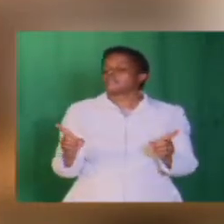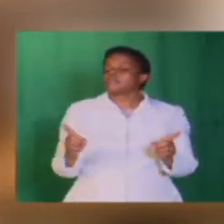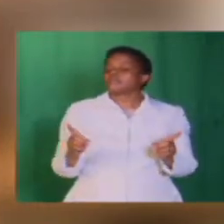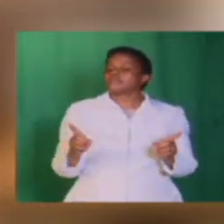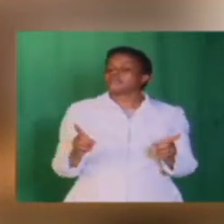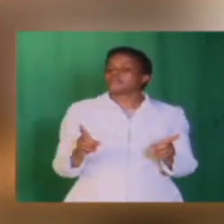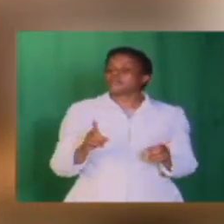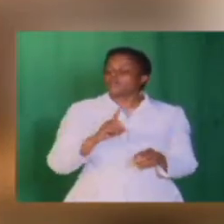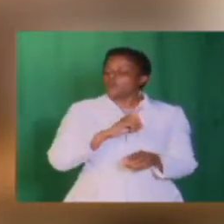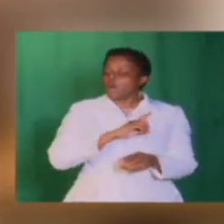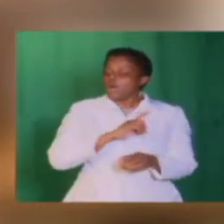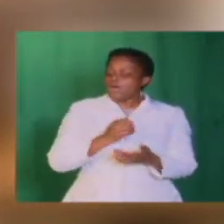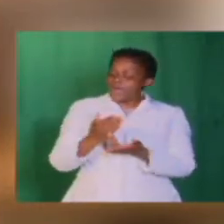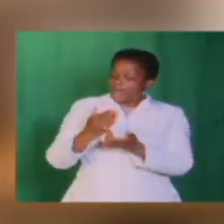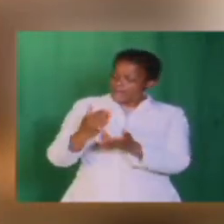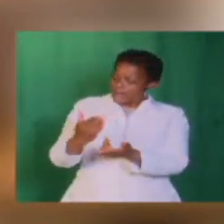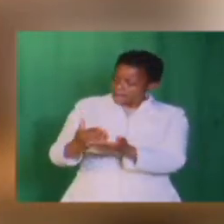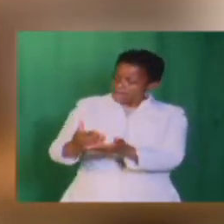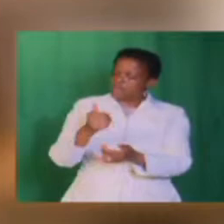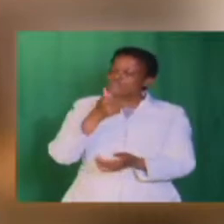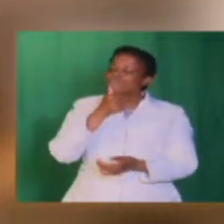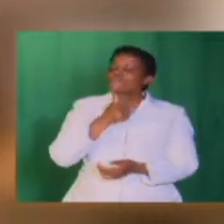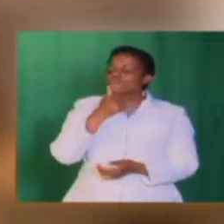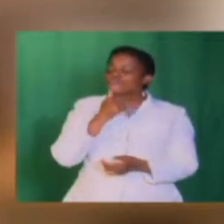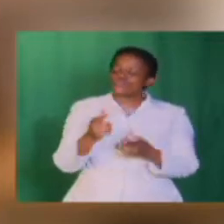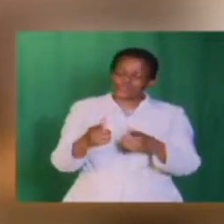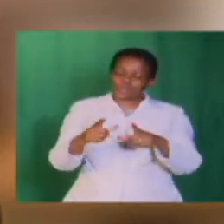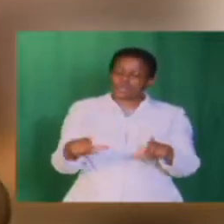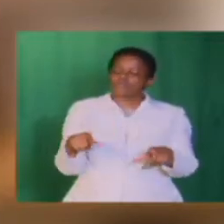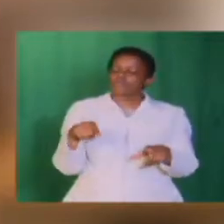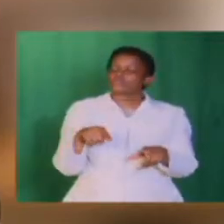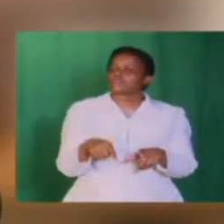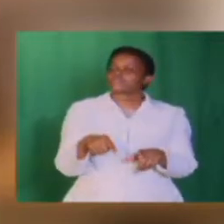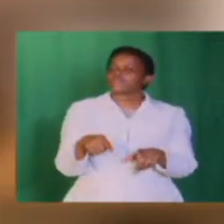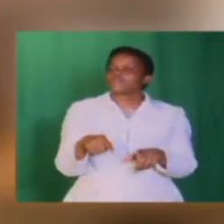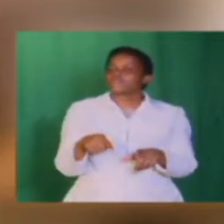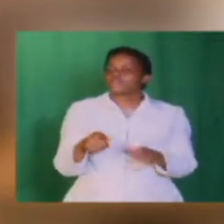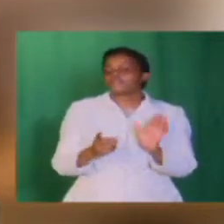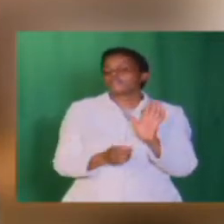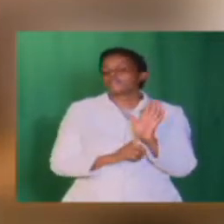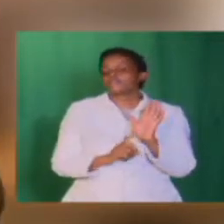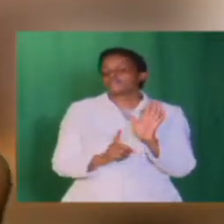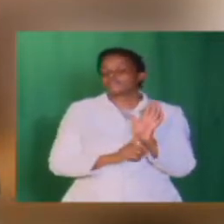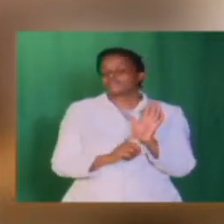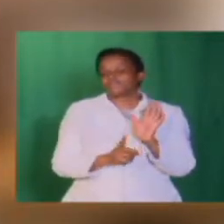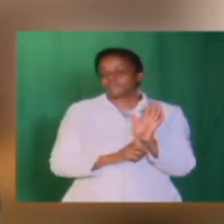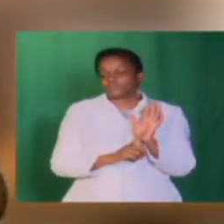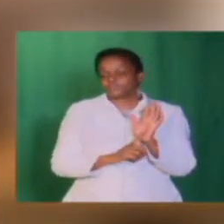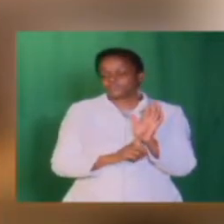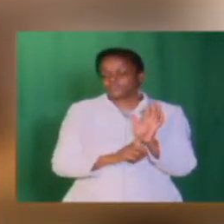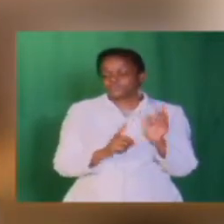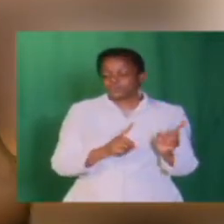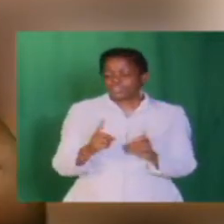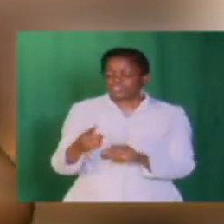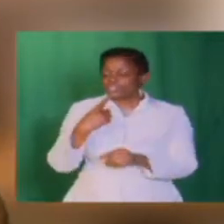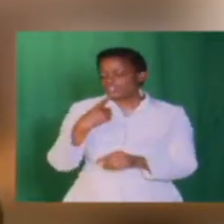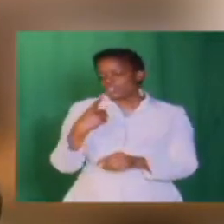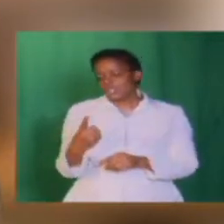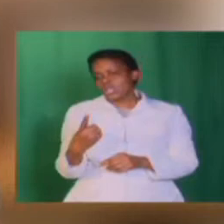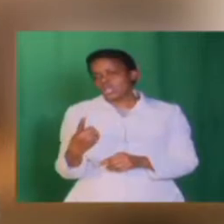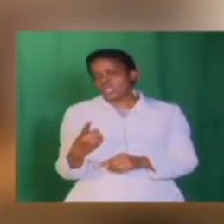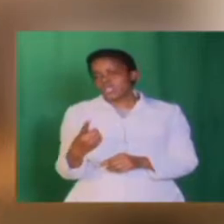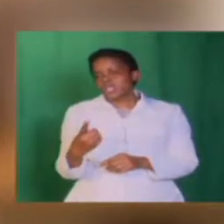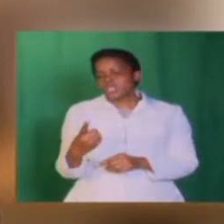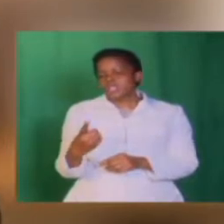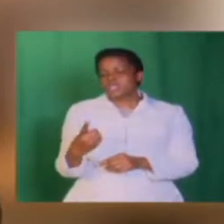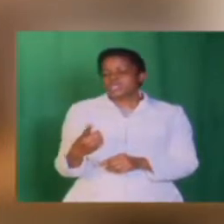yourself using the language differently. Let me make an example. Your teacher may ask you to actually role play a scenario when there is